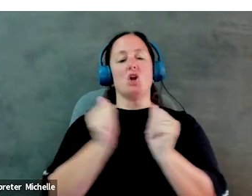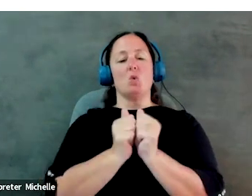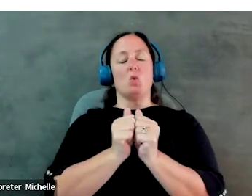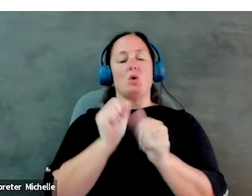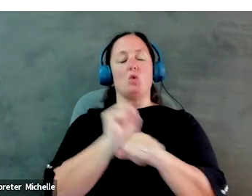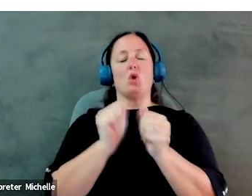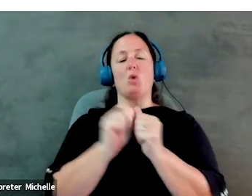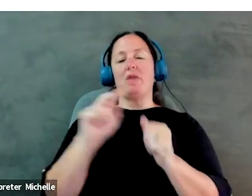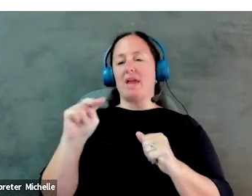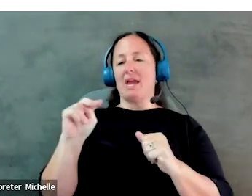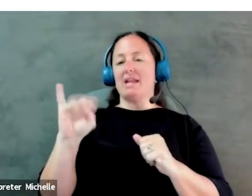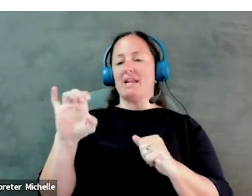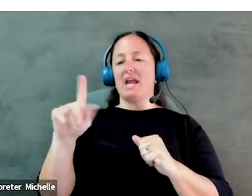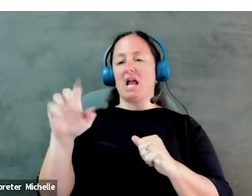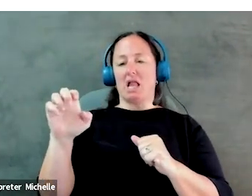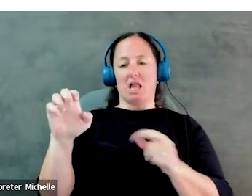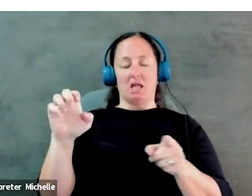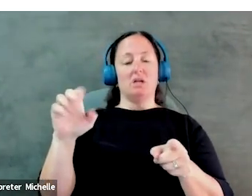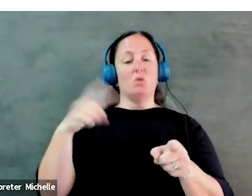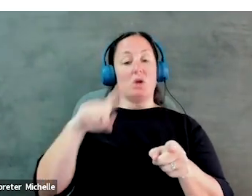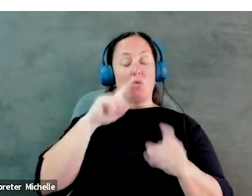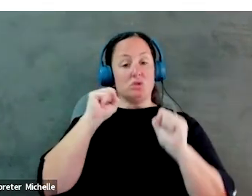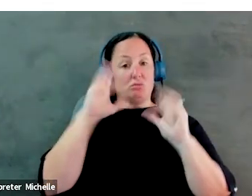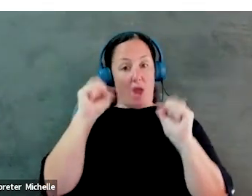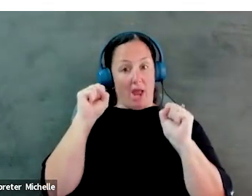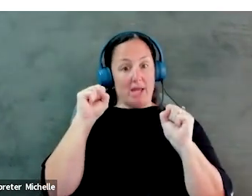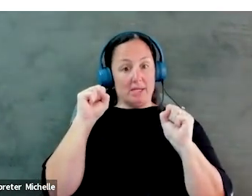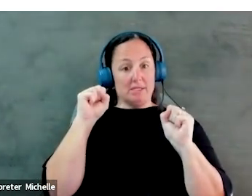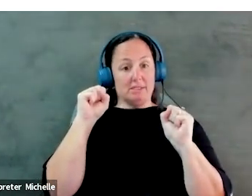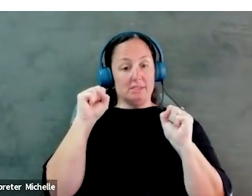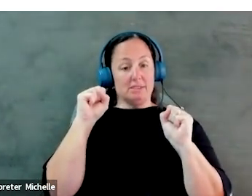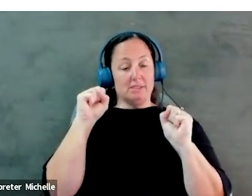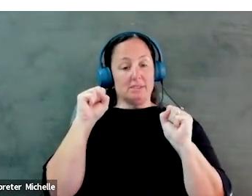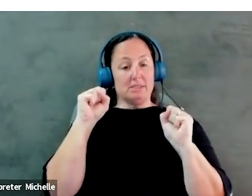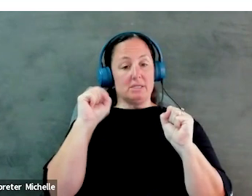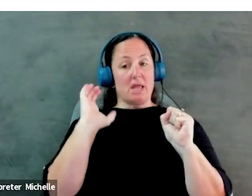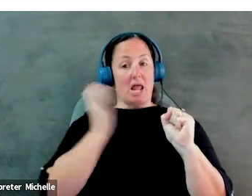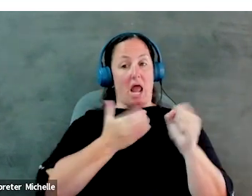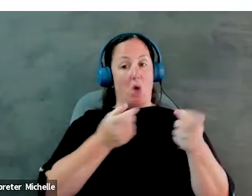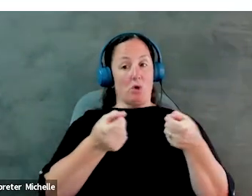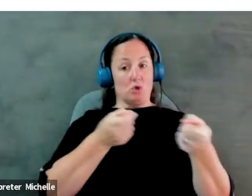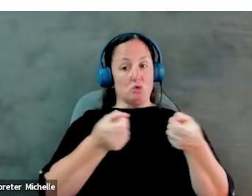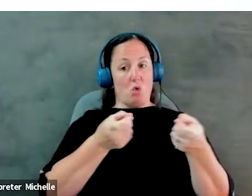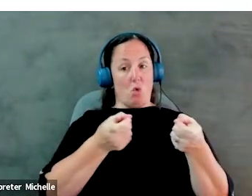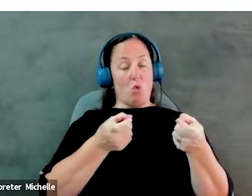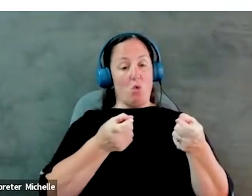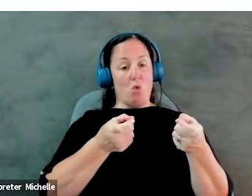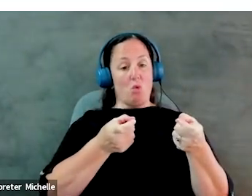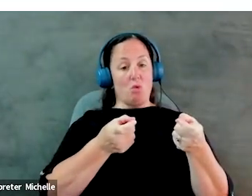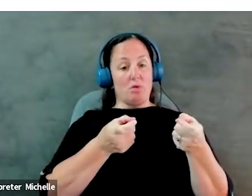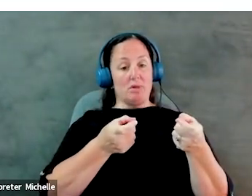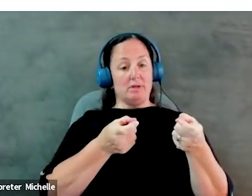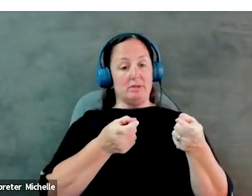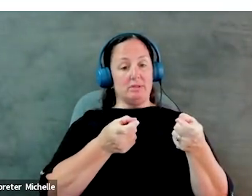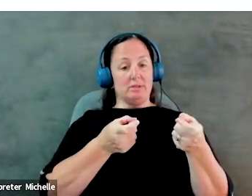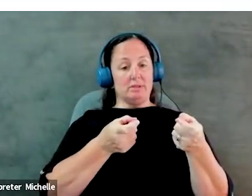to work with nickel. And when we started to work with nickel, we were surprised that our control,